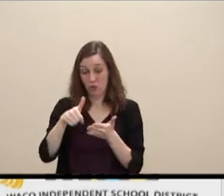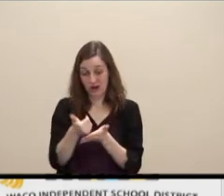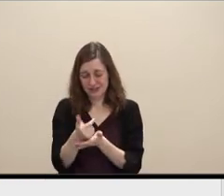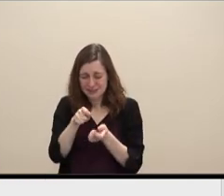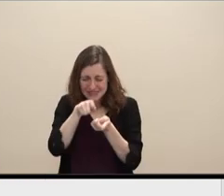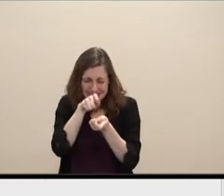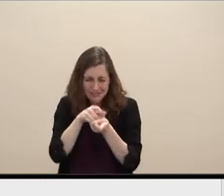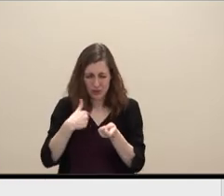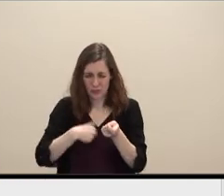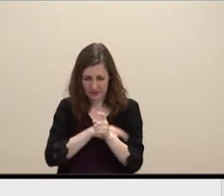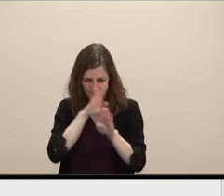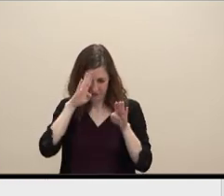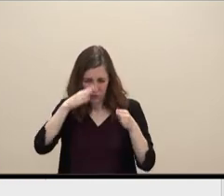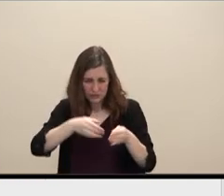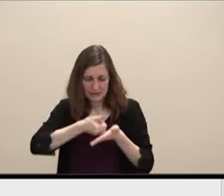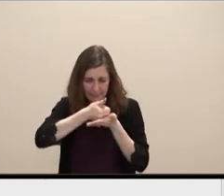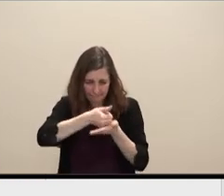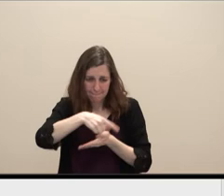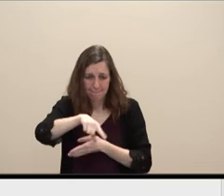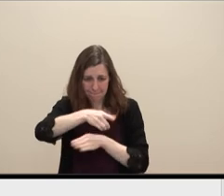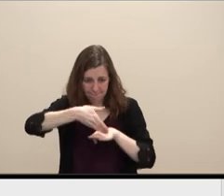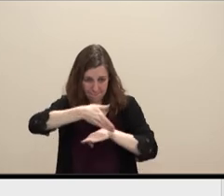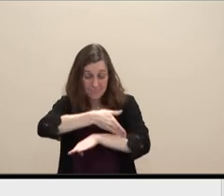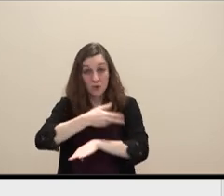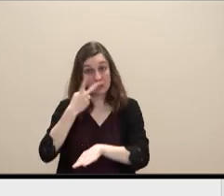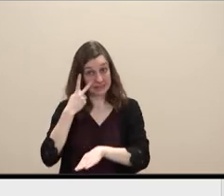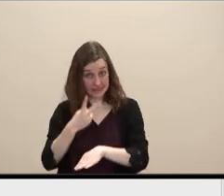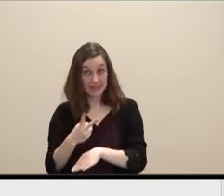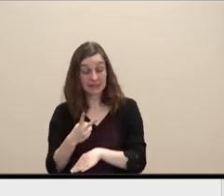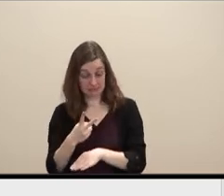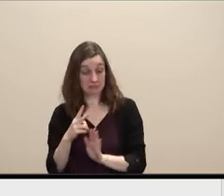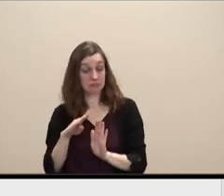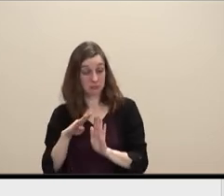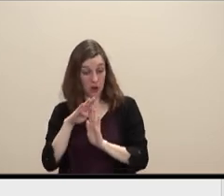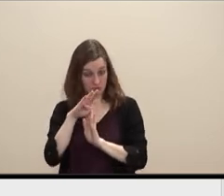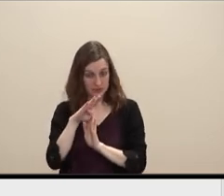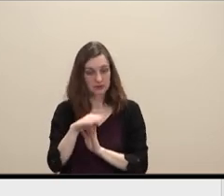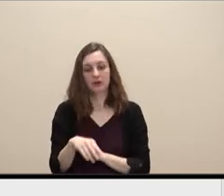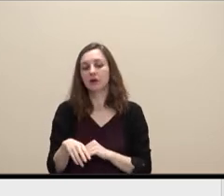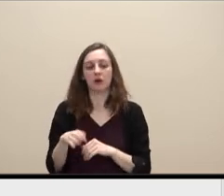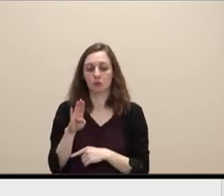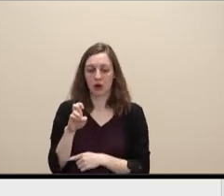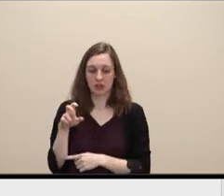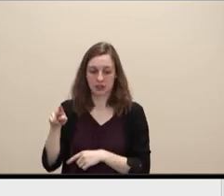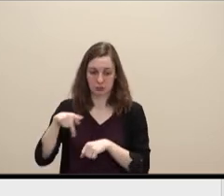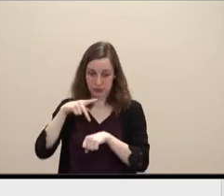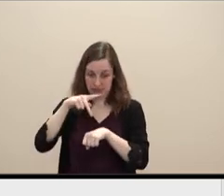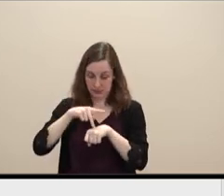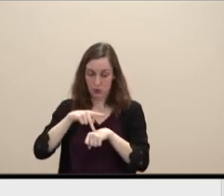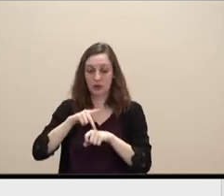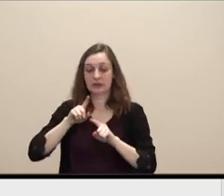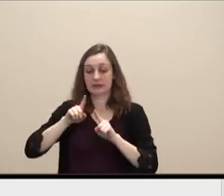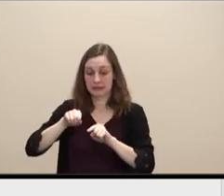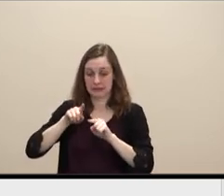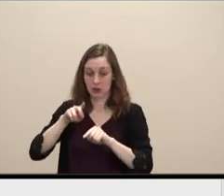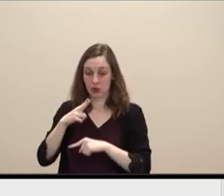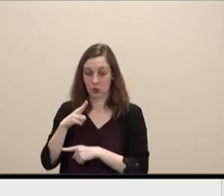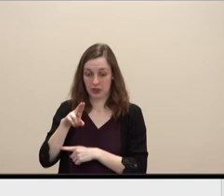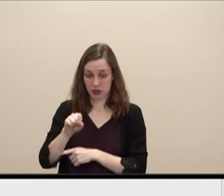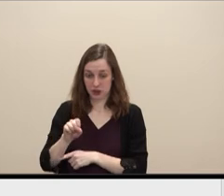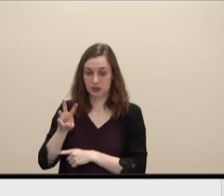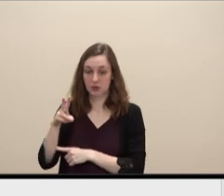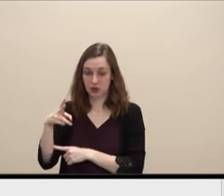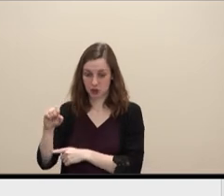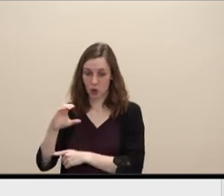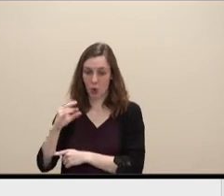we've taken, and this is where we're seeing some progress. So the Brazos principal comes to the University of Waco High cohort meetings where the